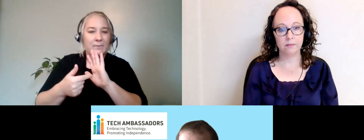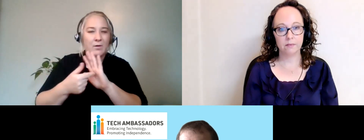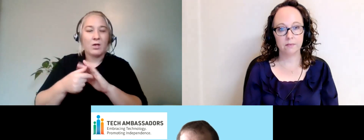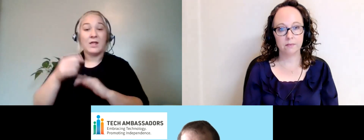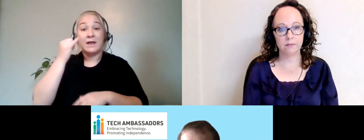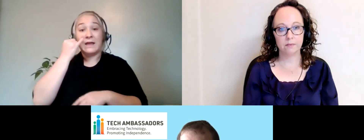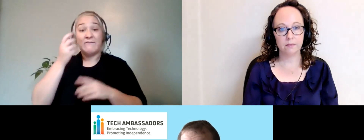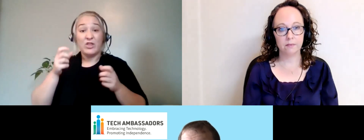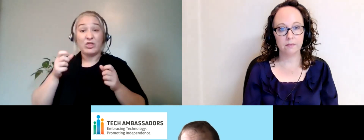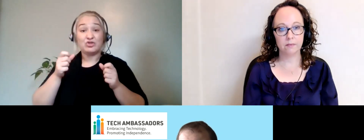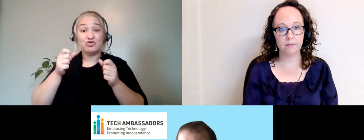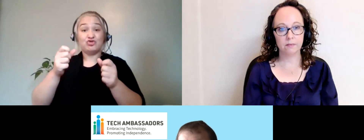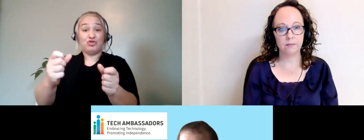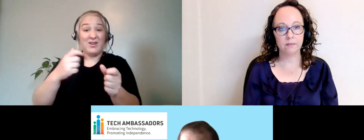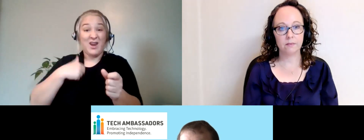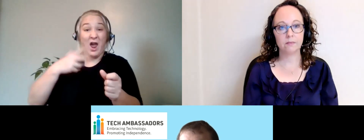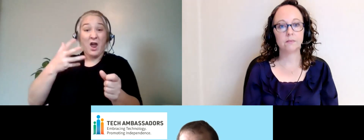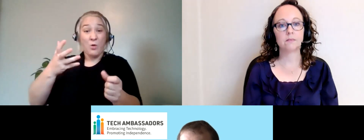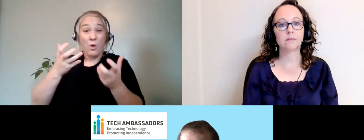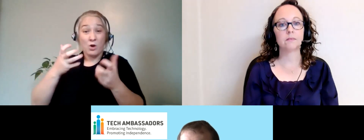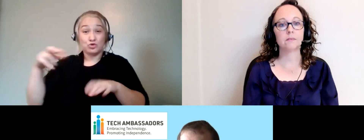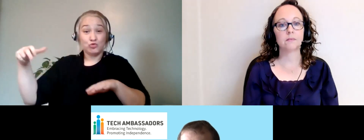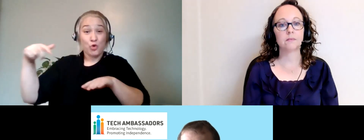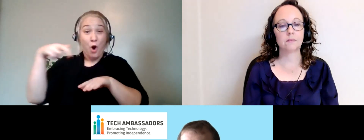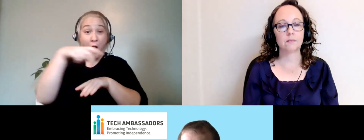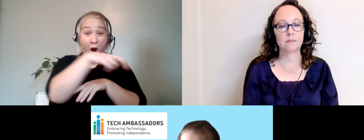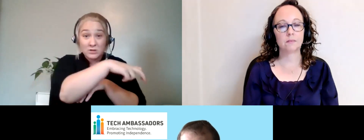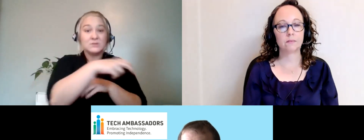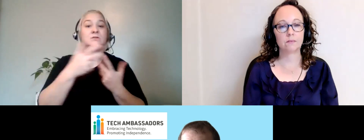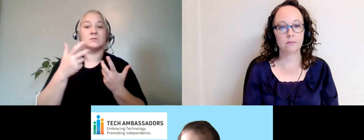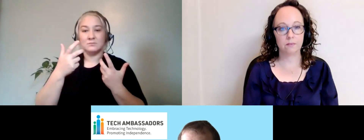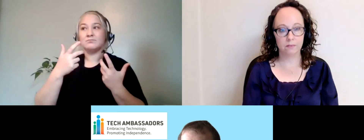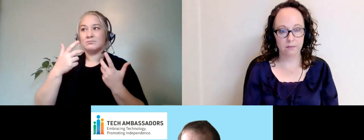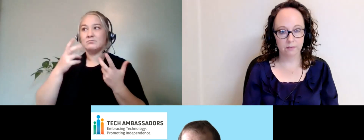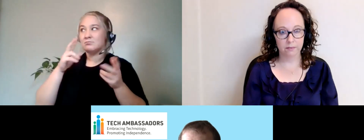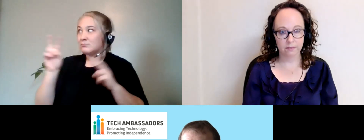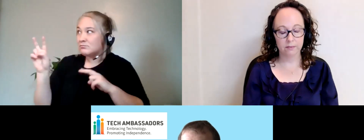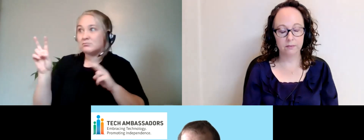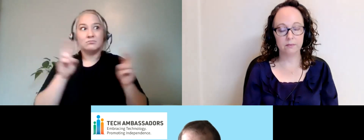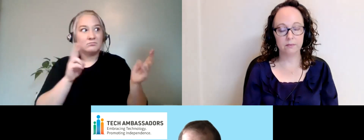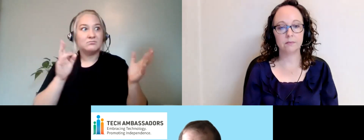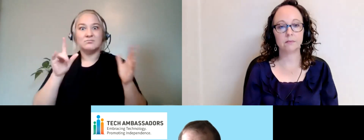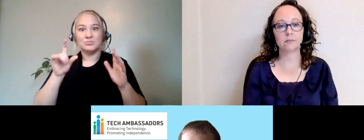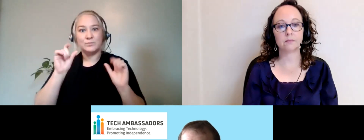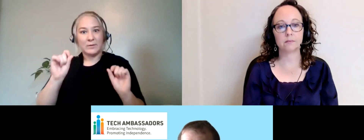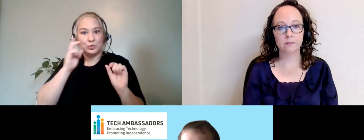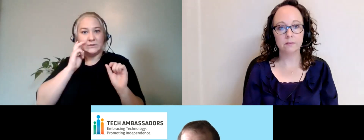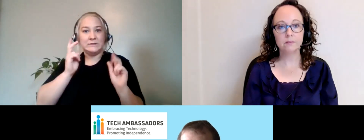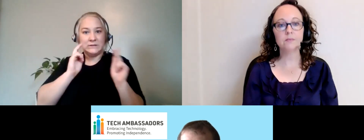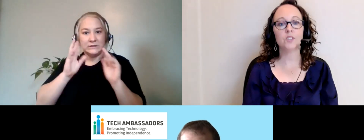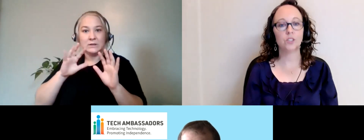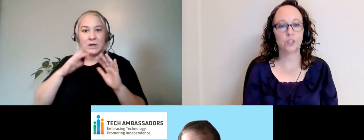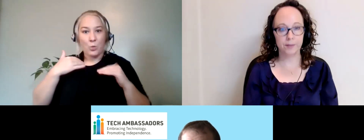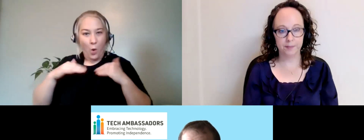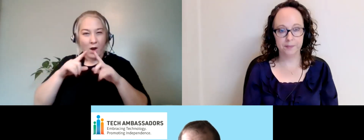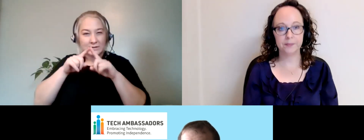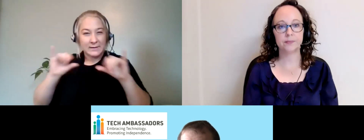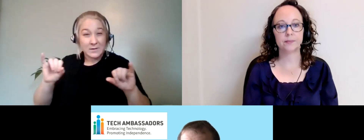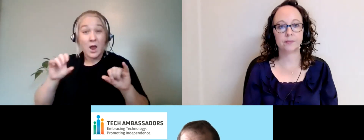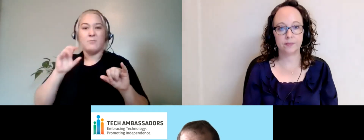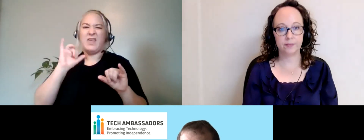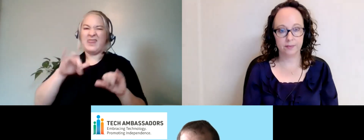or something like that. So that's why I'm going with the